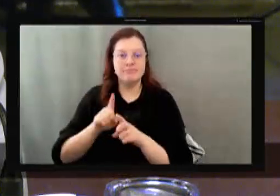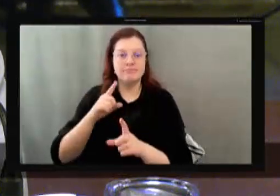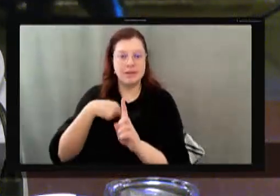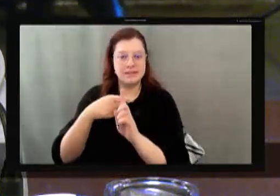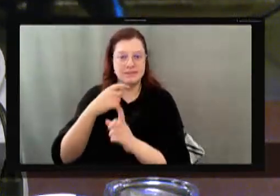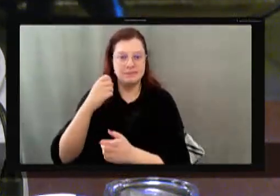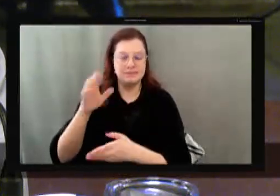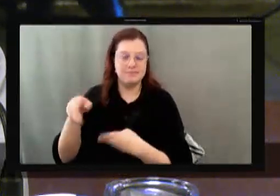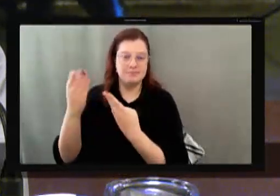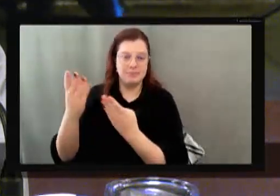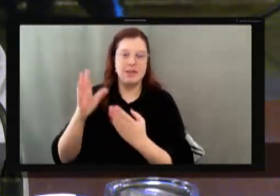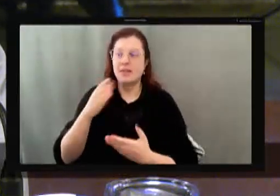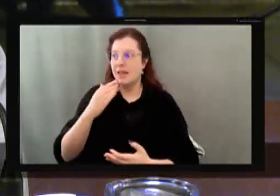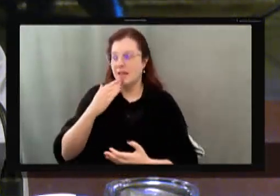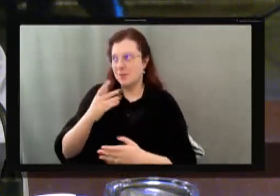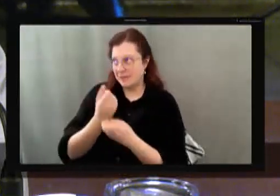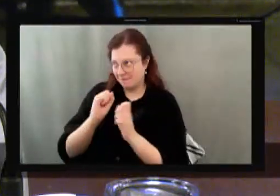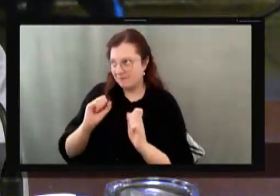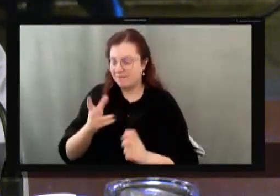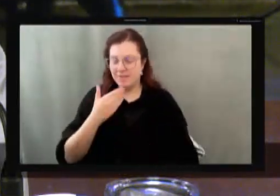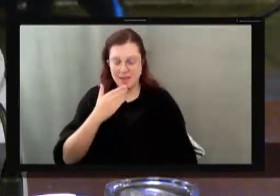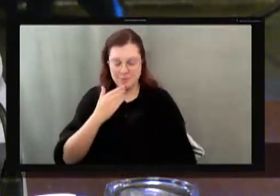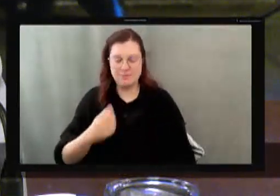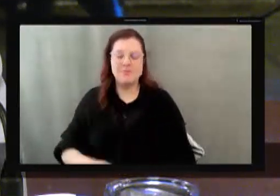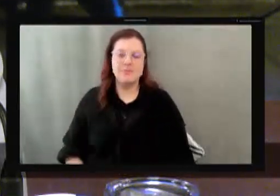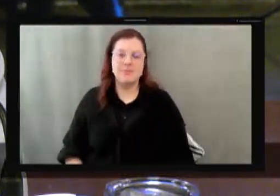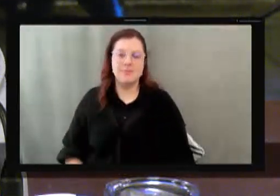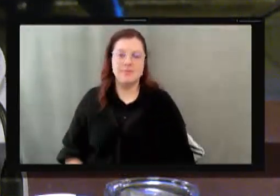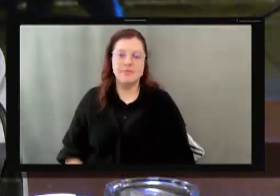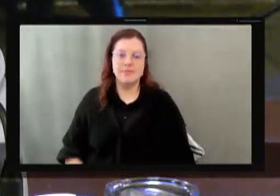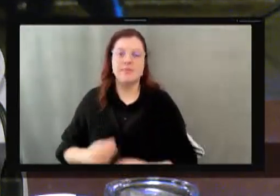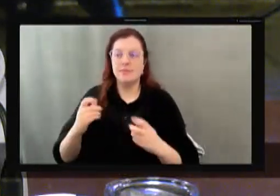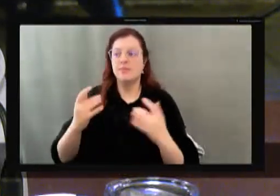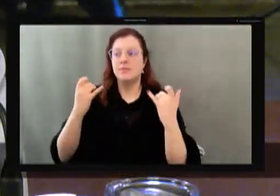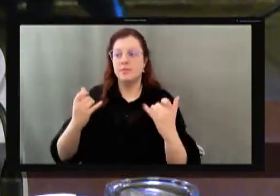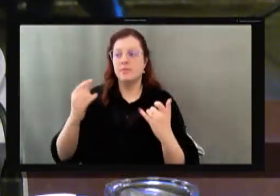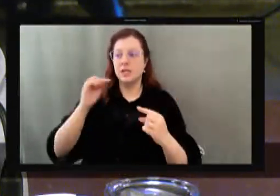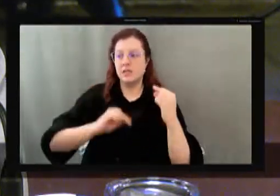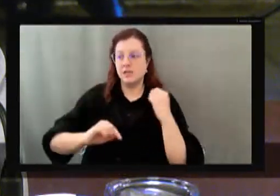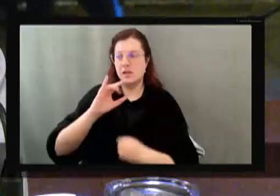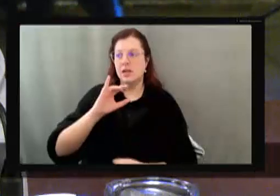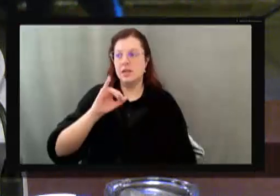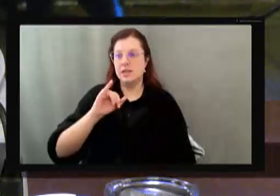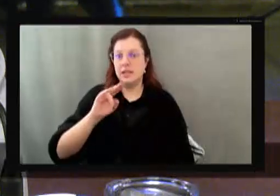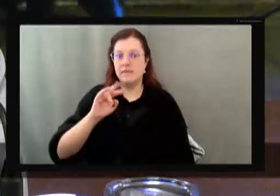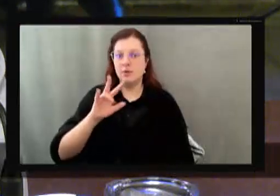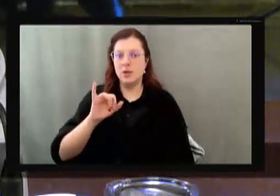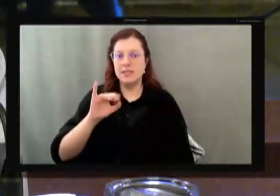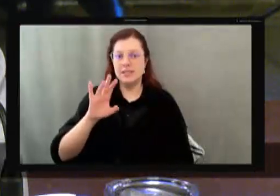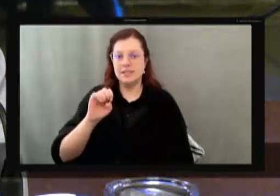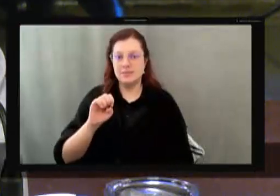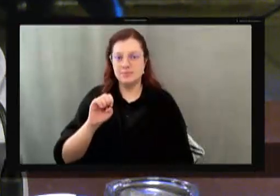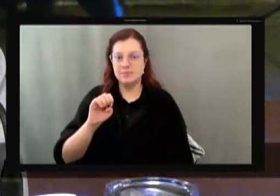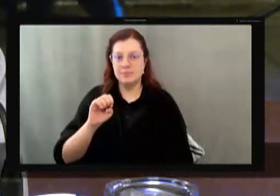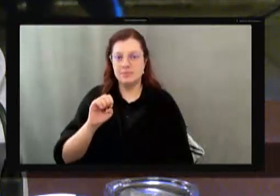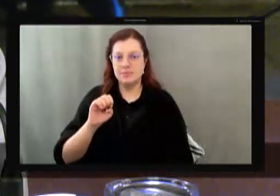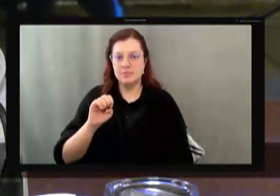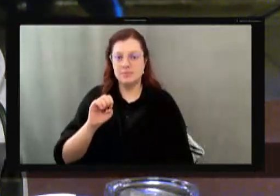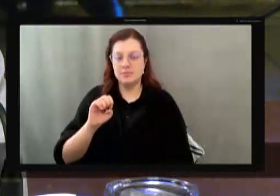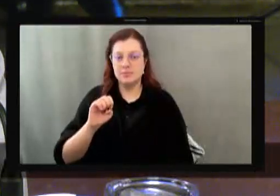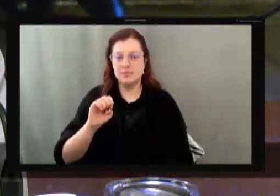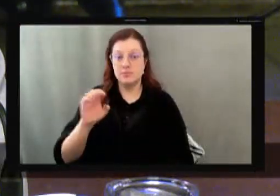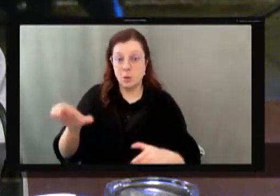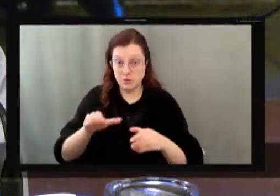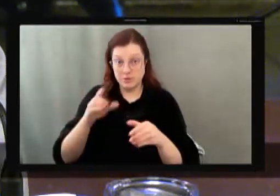Be safe. Yes. Thank you. That brings us back to invoices. Do I have a motion on invoices?